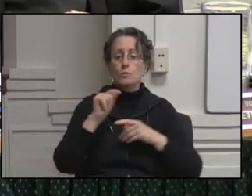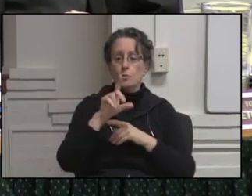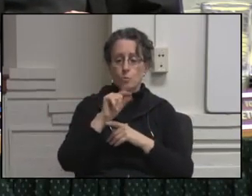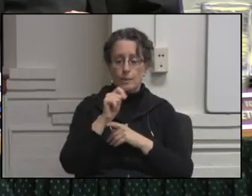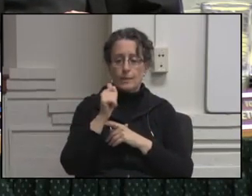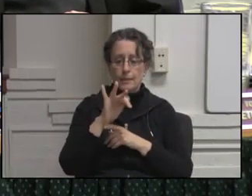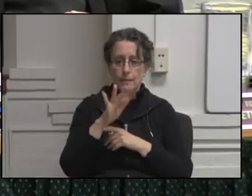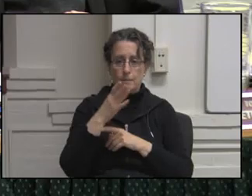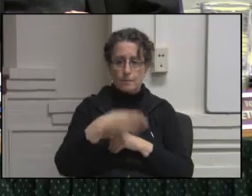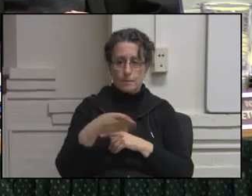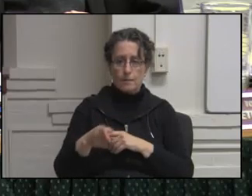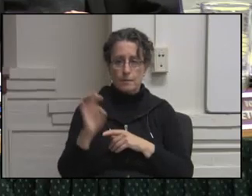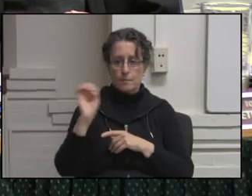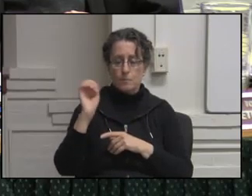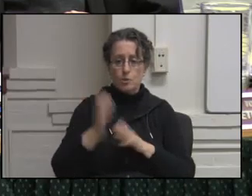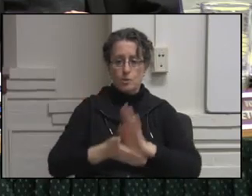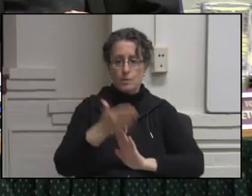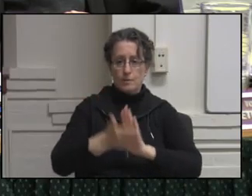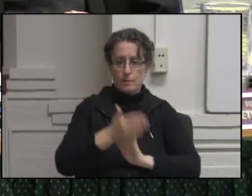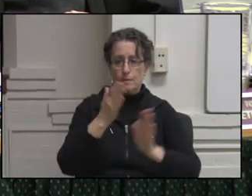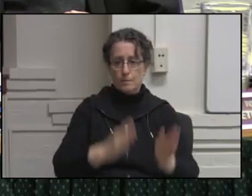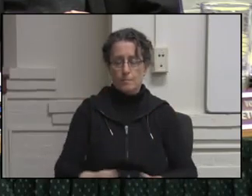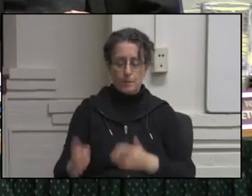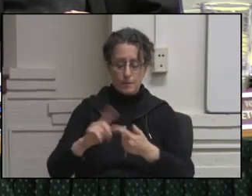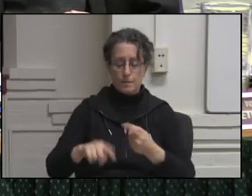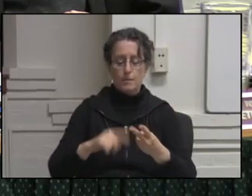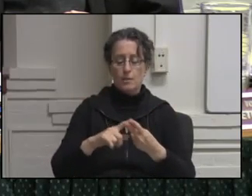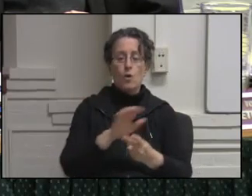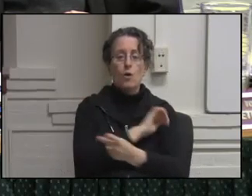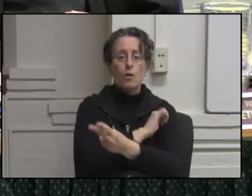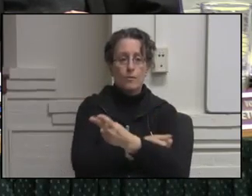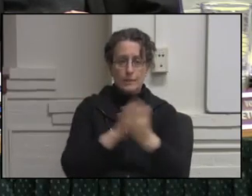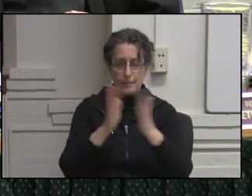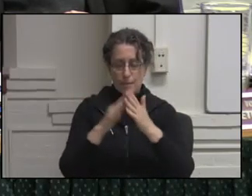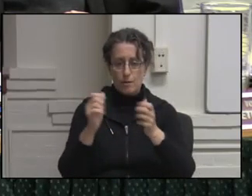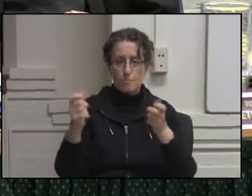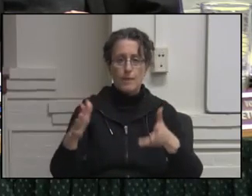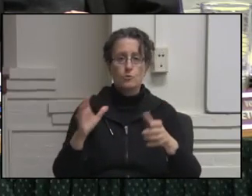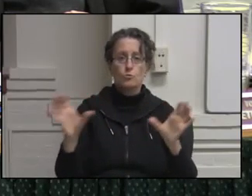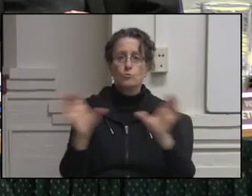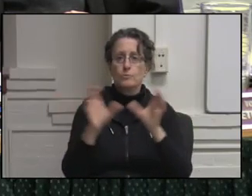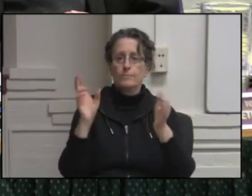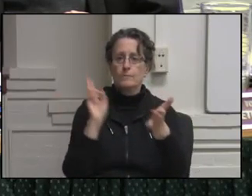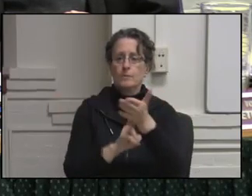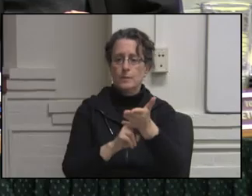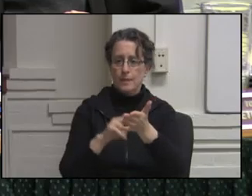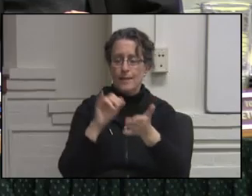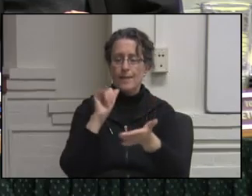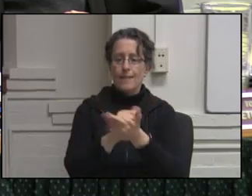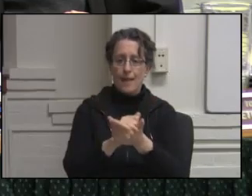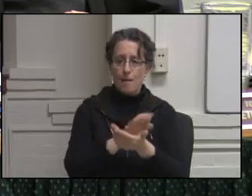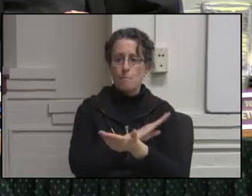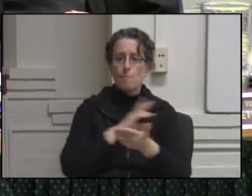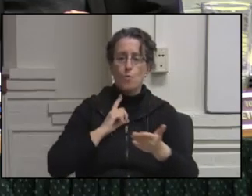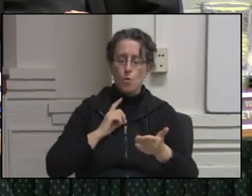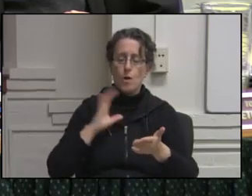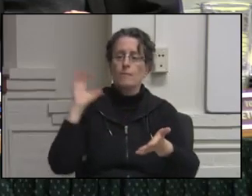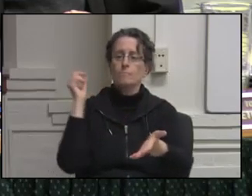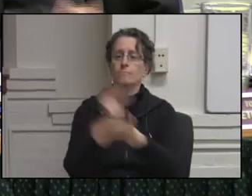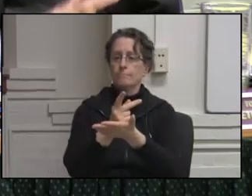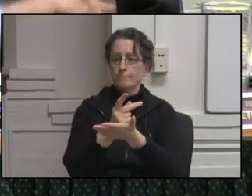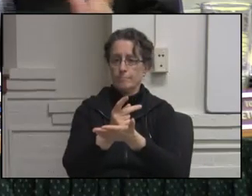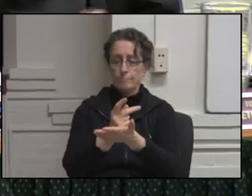2019 Brattleboro Emergency Operations Plan and to authorize the town manager to certify that the plan has been duly adopted by the board.